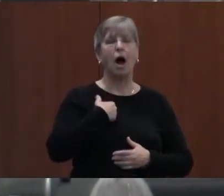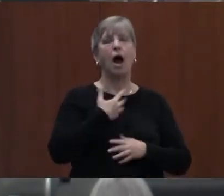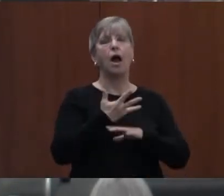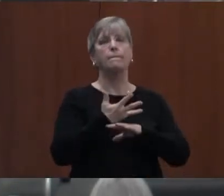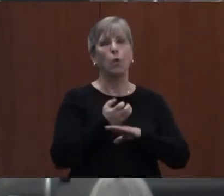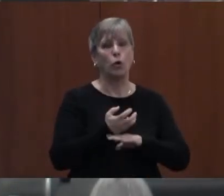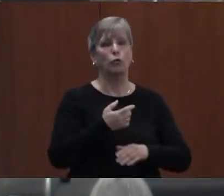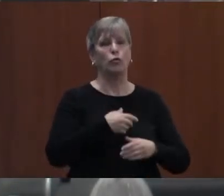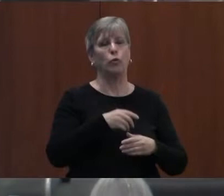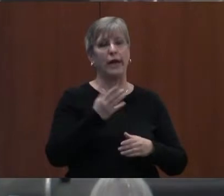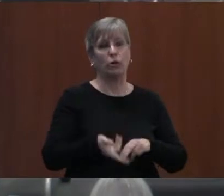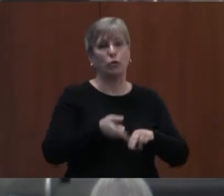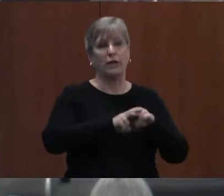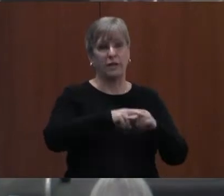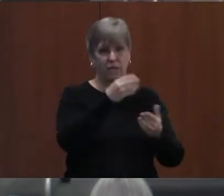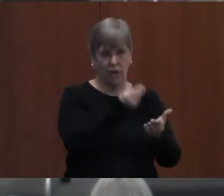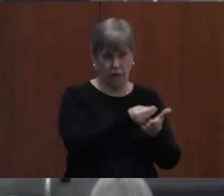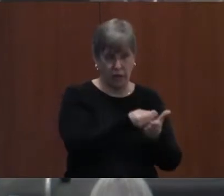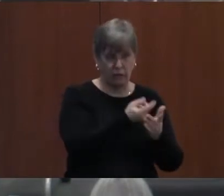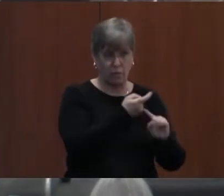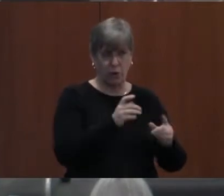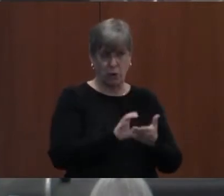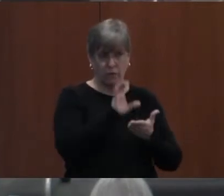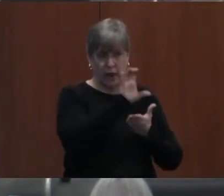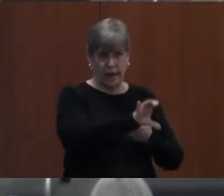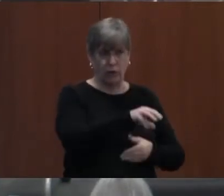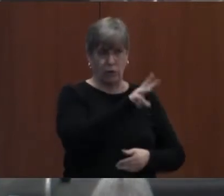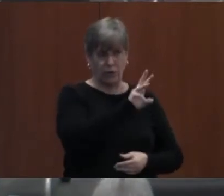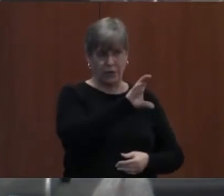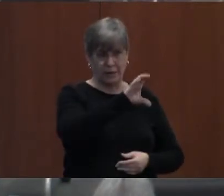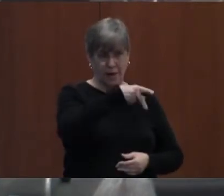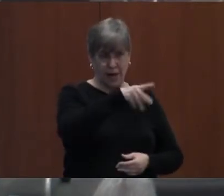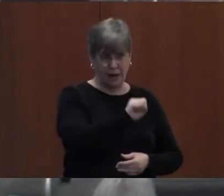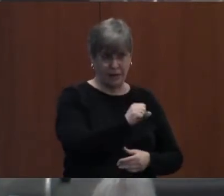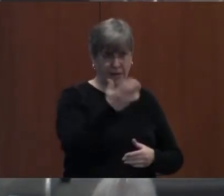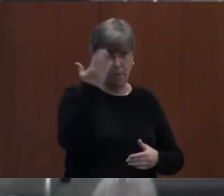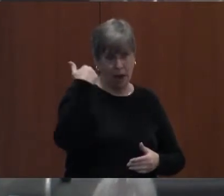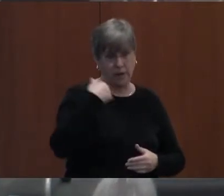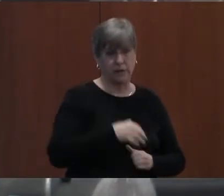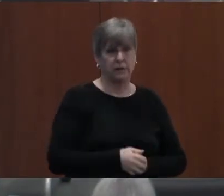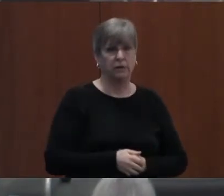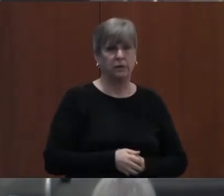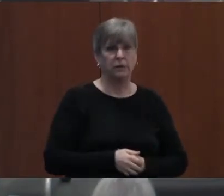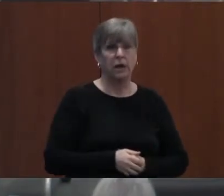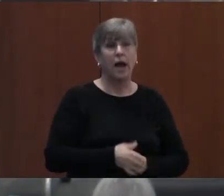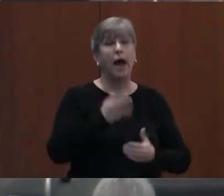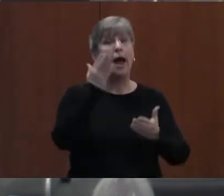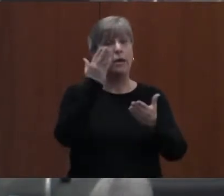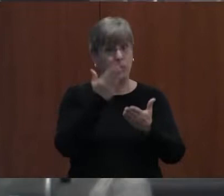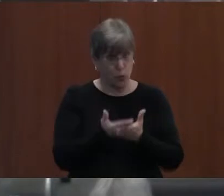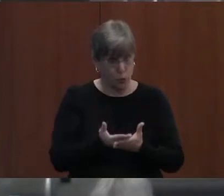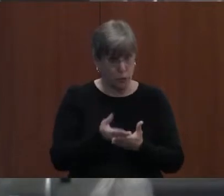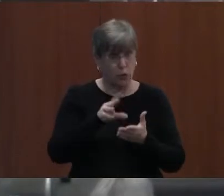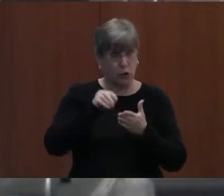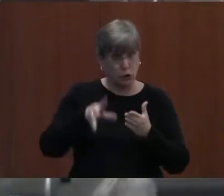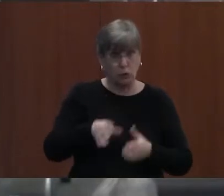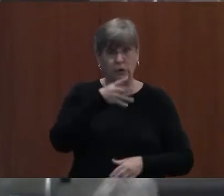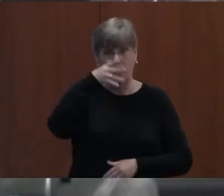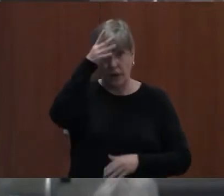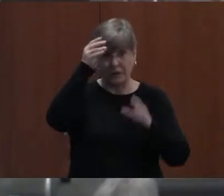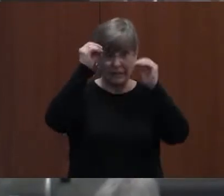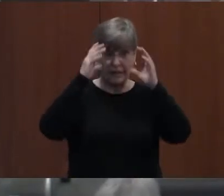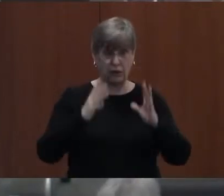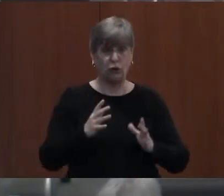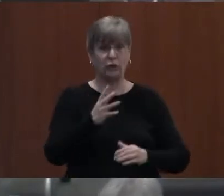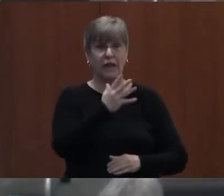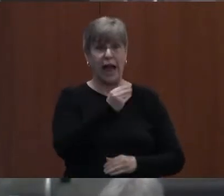to increase your funding from what you have allocated to WCPS in the past, and to prove to the students, parents,